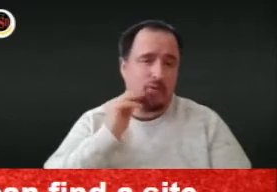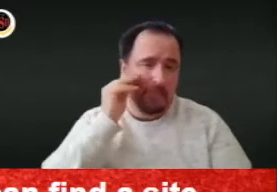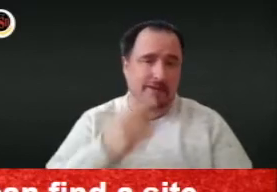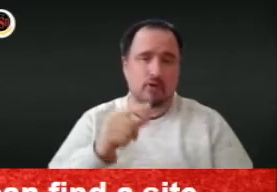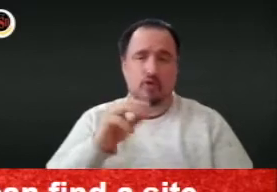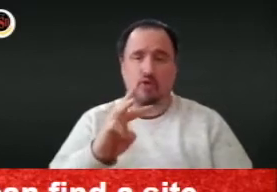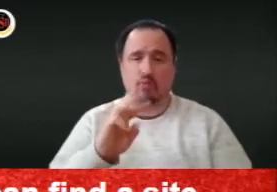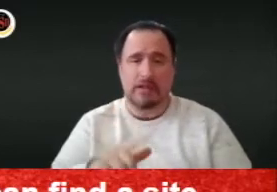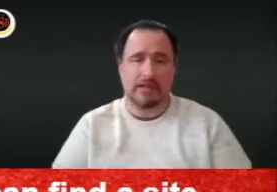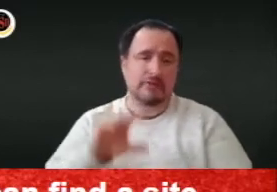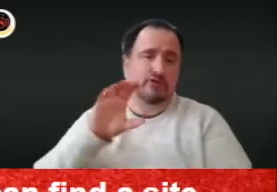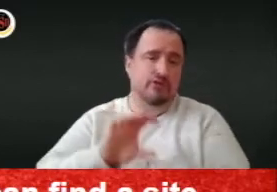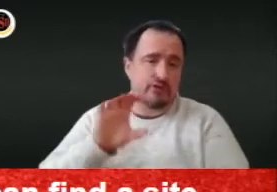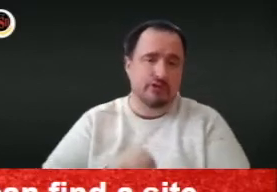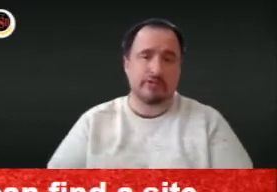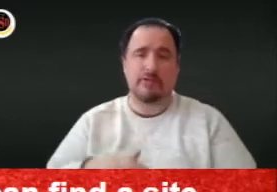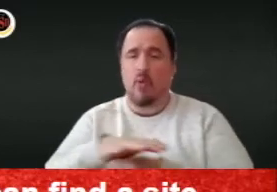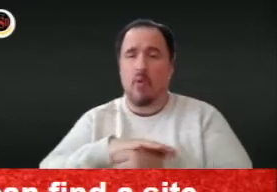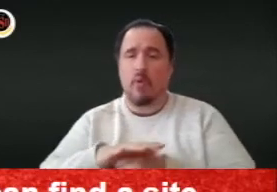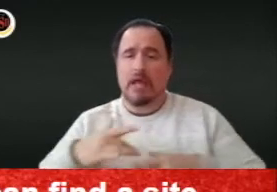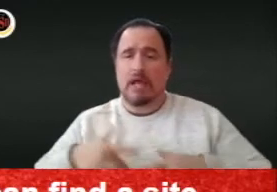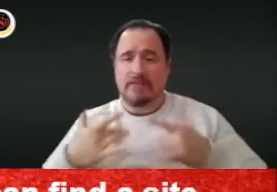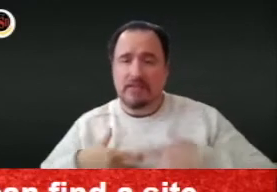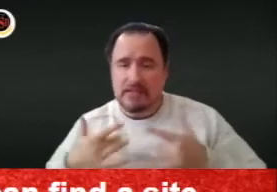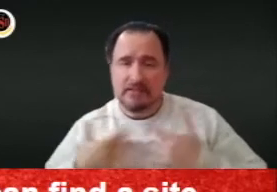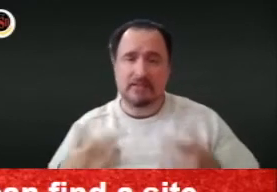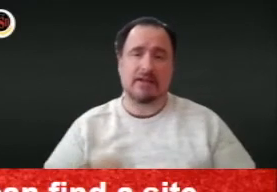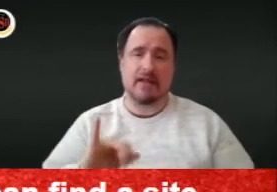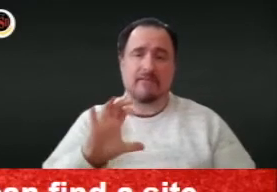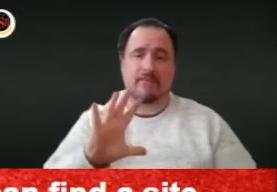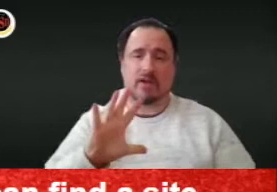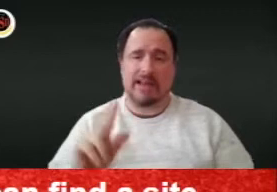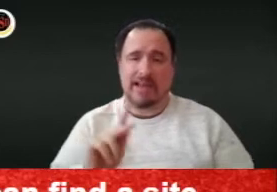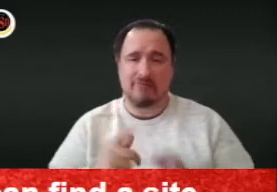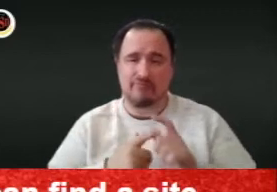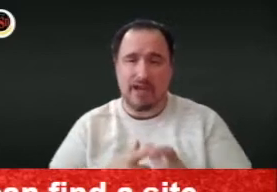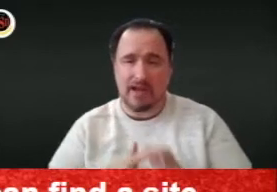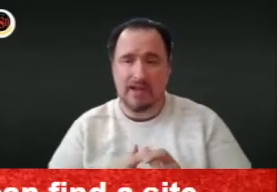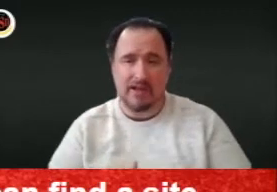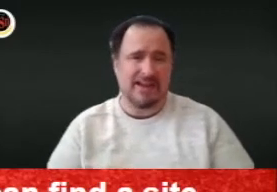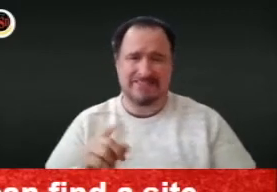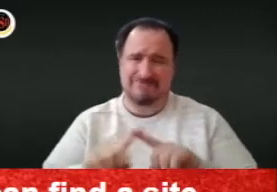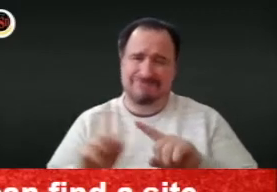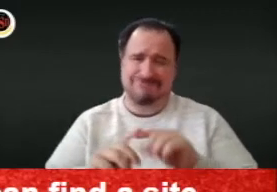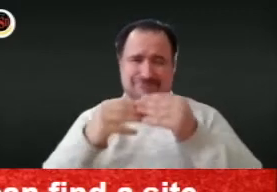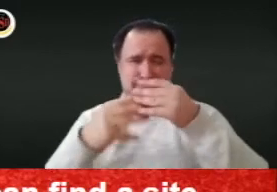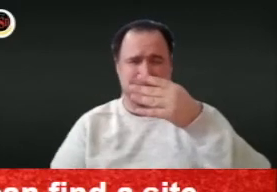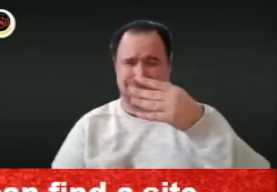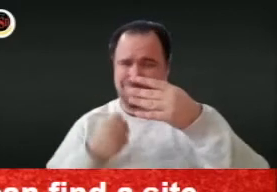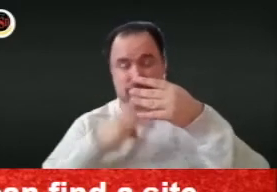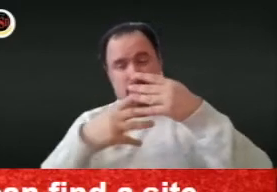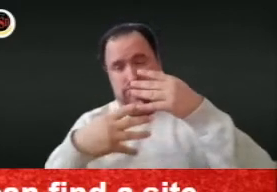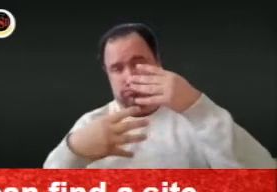library, senior citizen home, church, local events, 5K runs. There is just